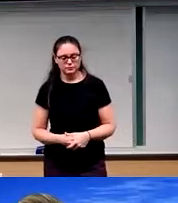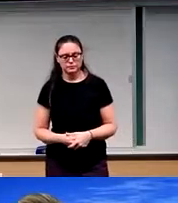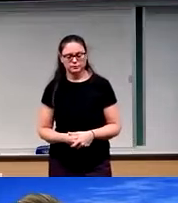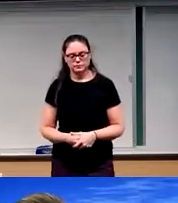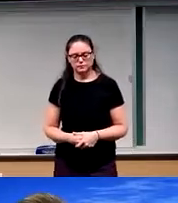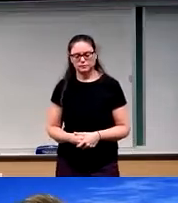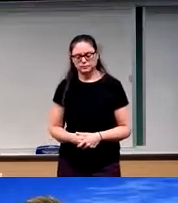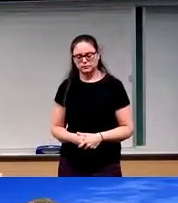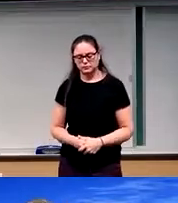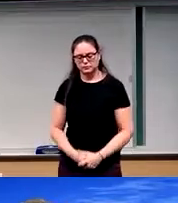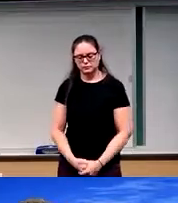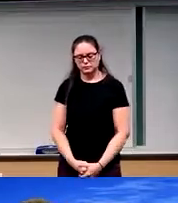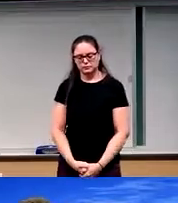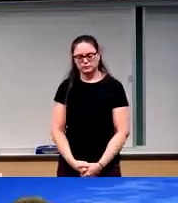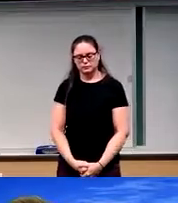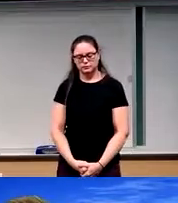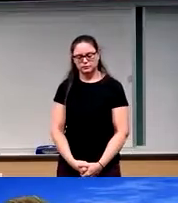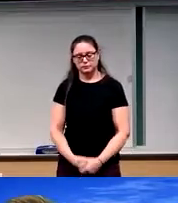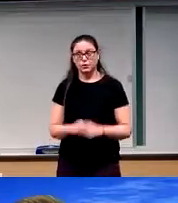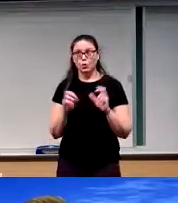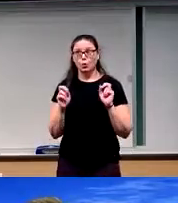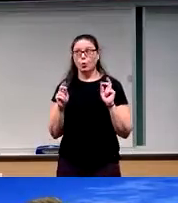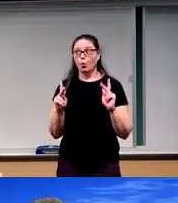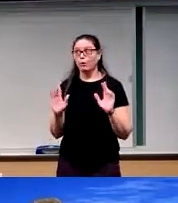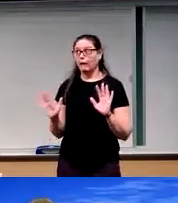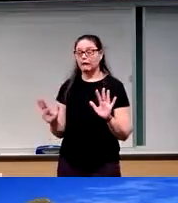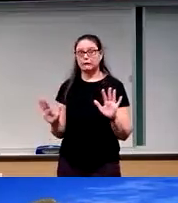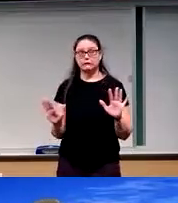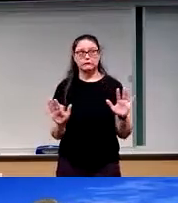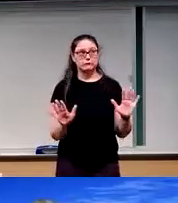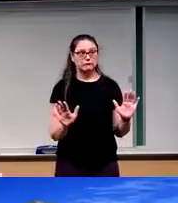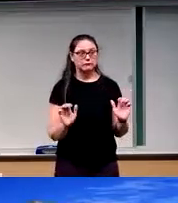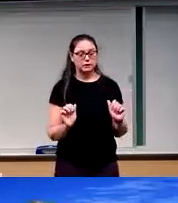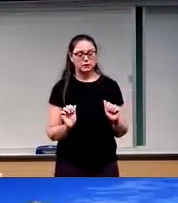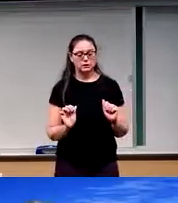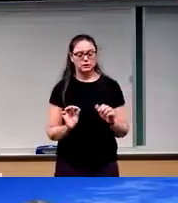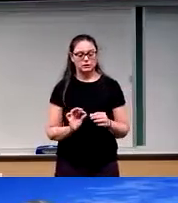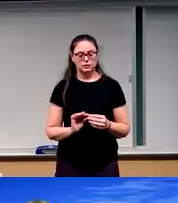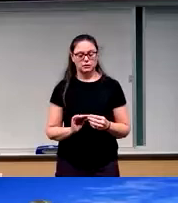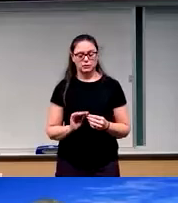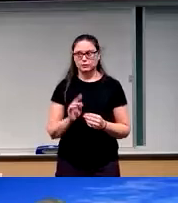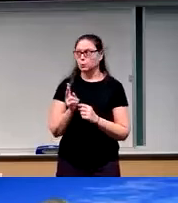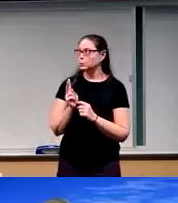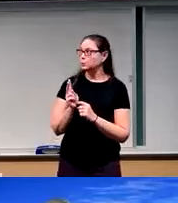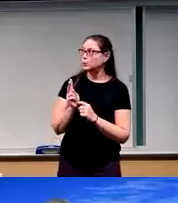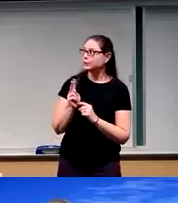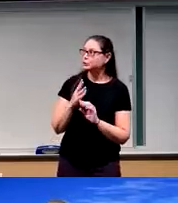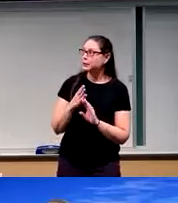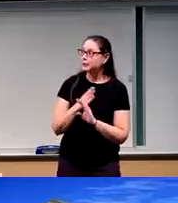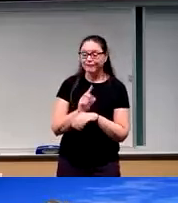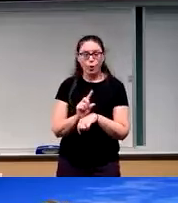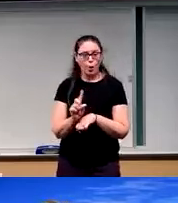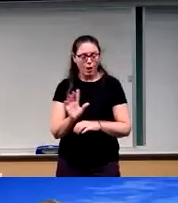Absolutely. So, okay, so we're, 2 minutes shy of one.